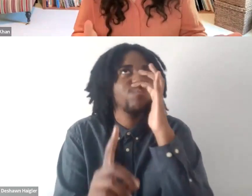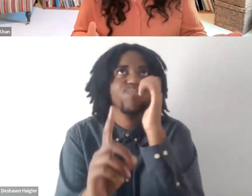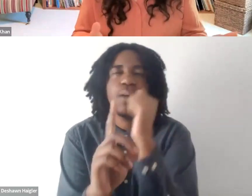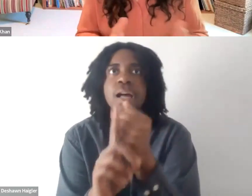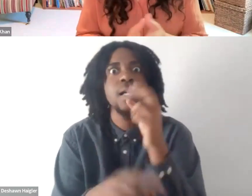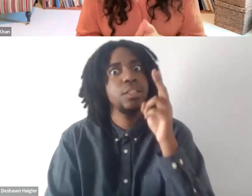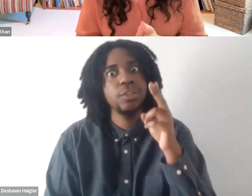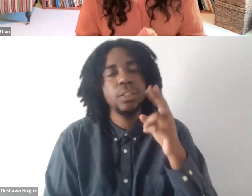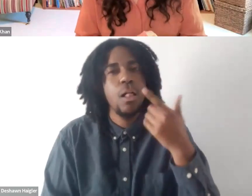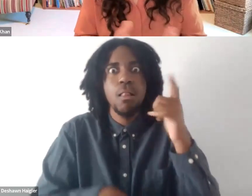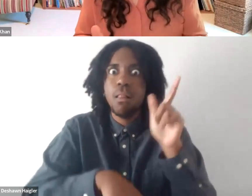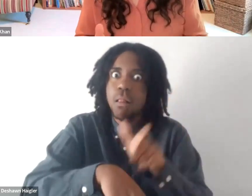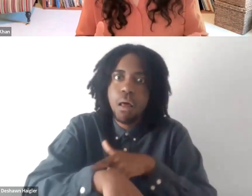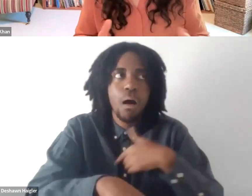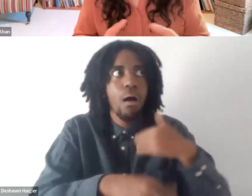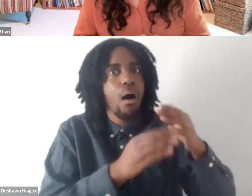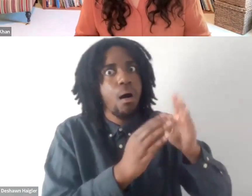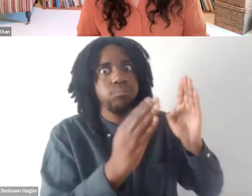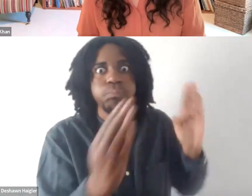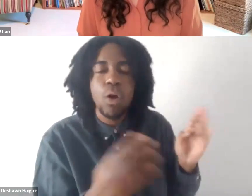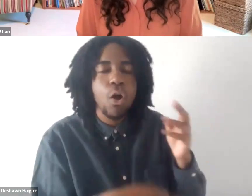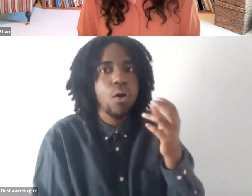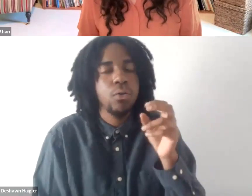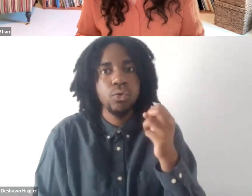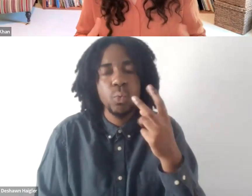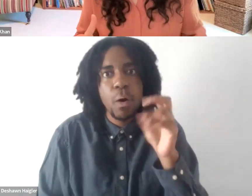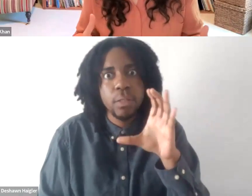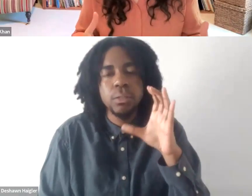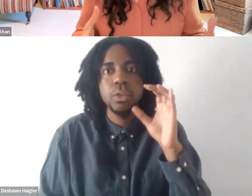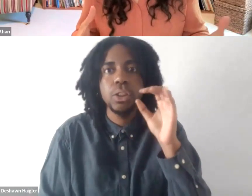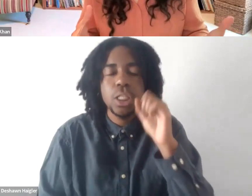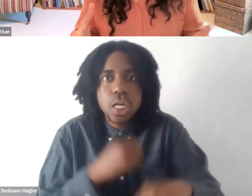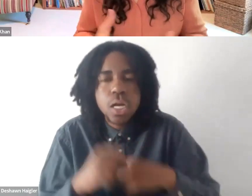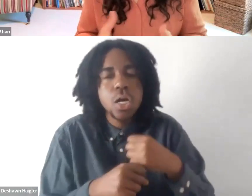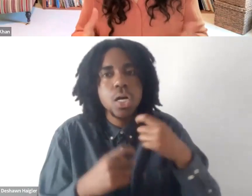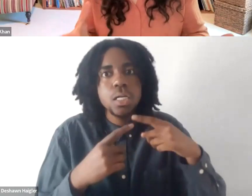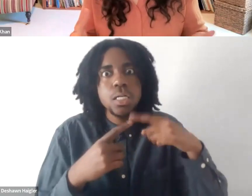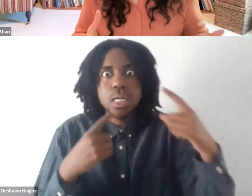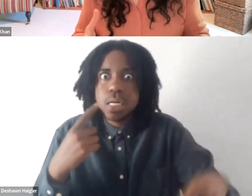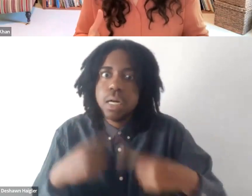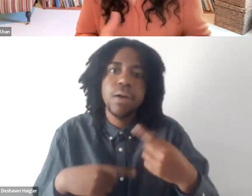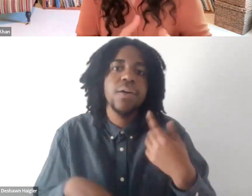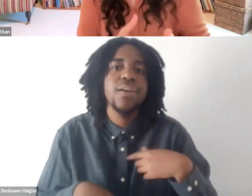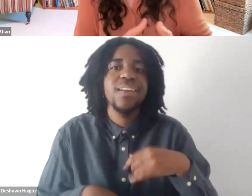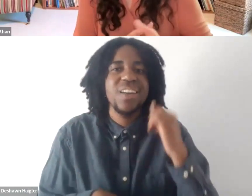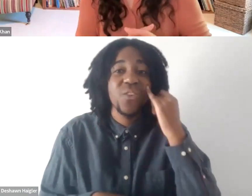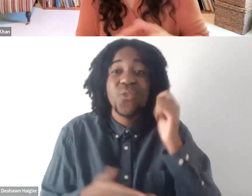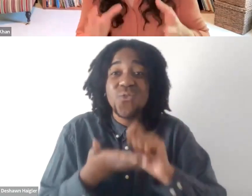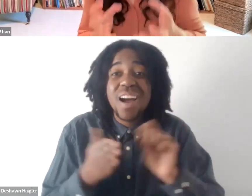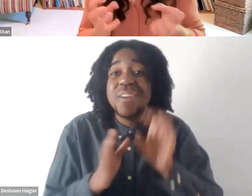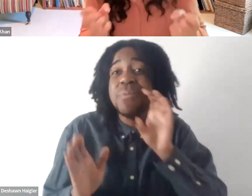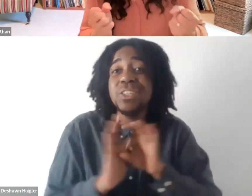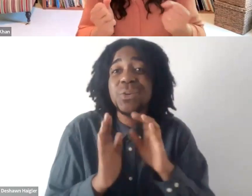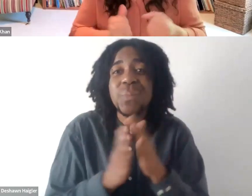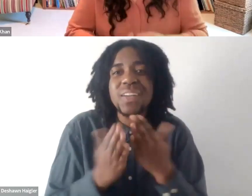history and so long, right? Like spanning 1,200 years. And when you're trying to write a picture book that's somewhere around 500 words, you know, it's